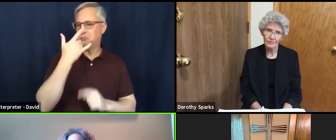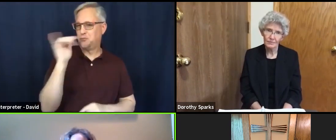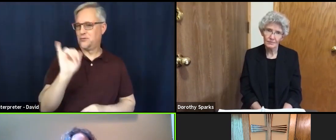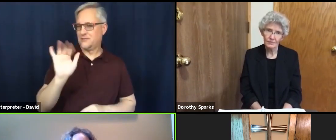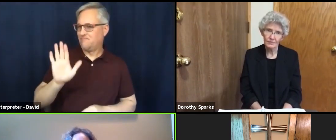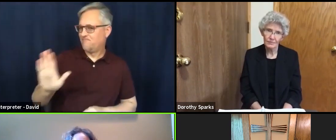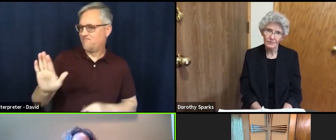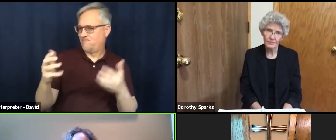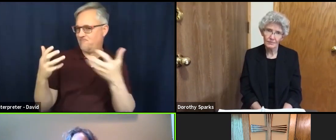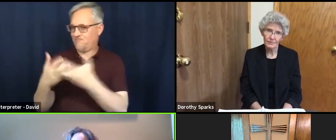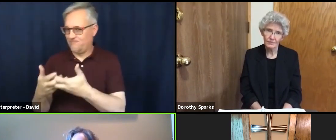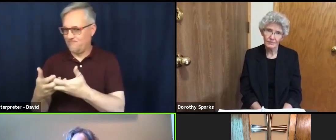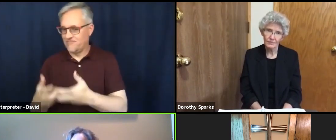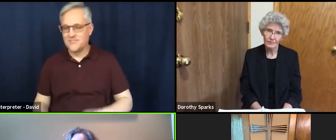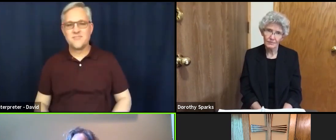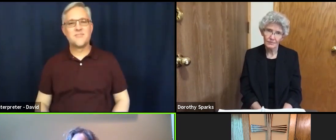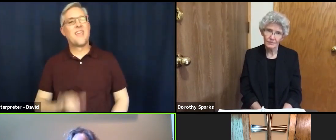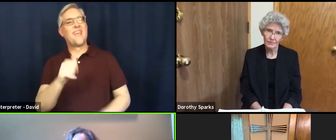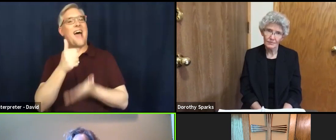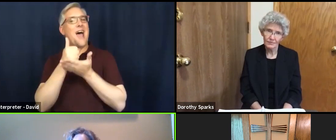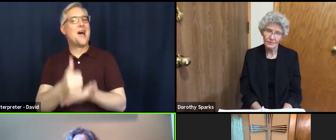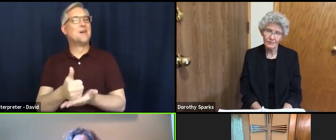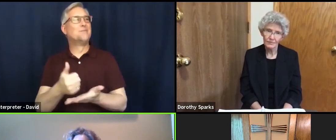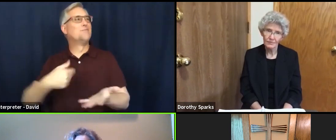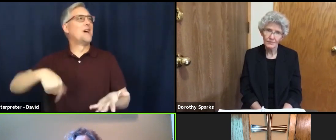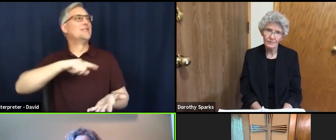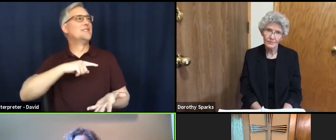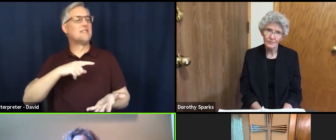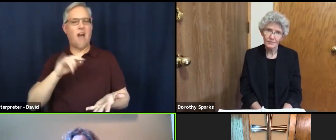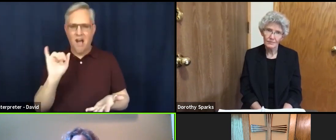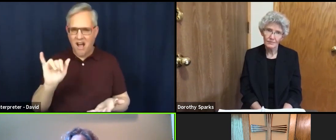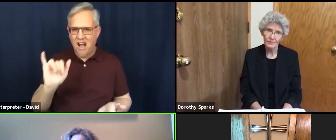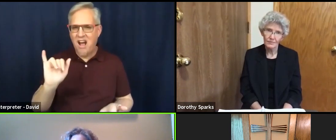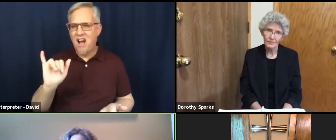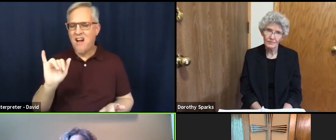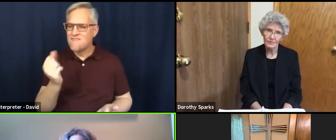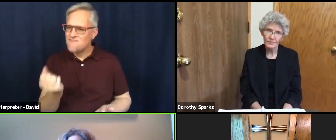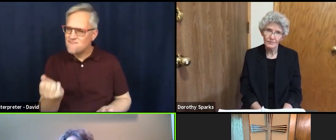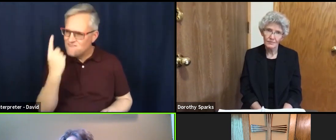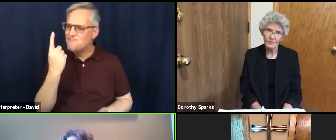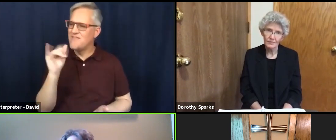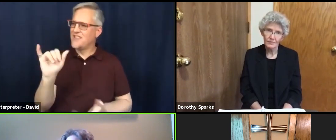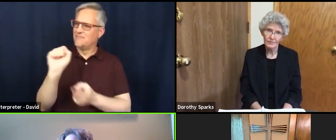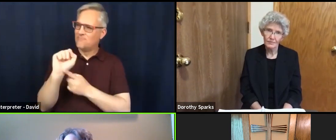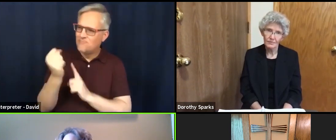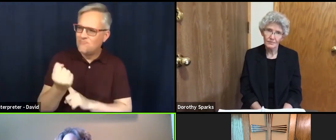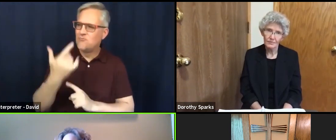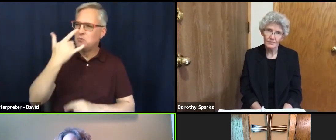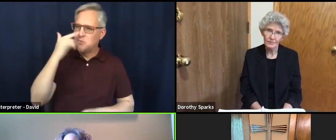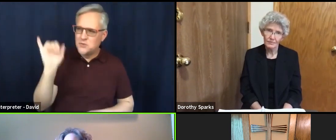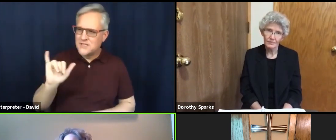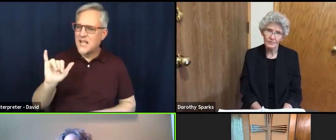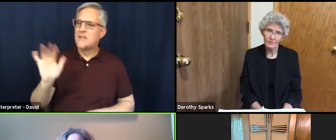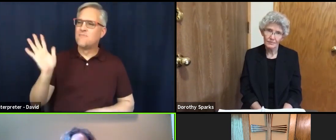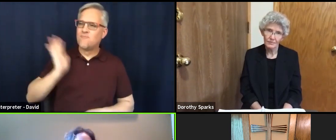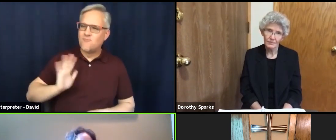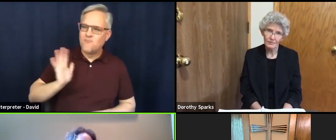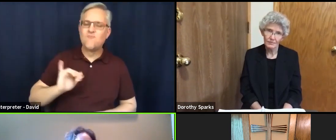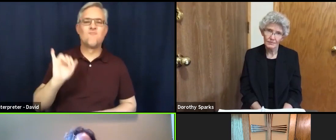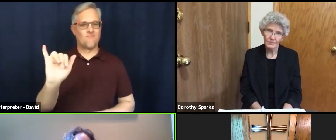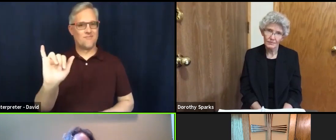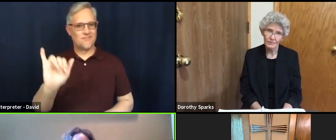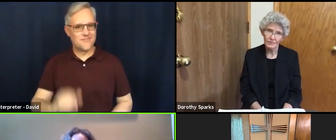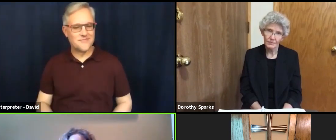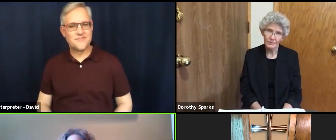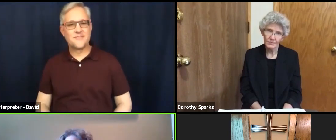And that it just helps us to know kind of what's going on in this Bible lesson. And then we'll